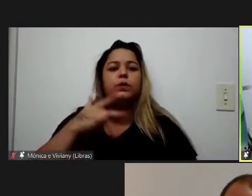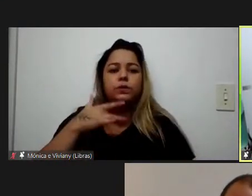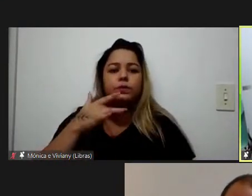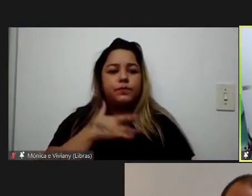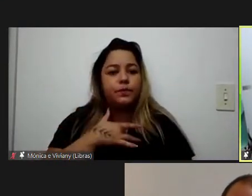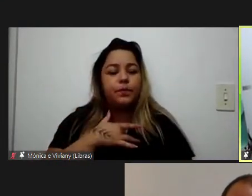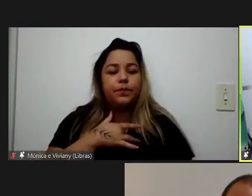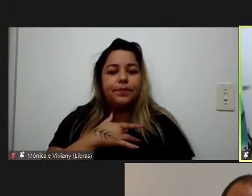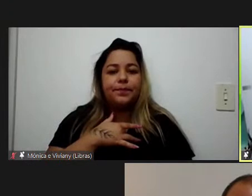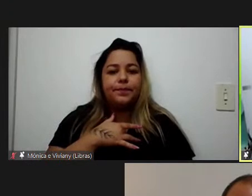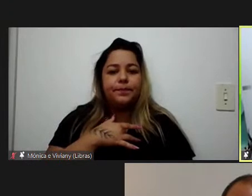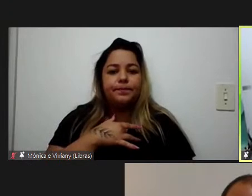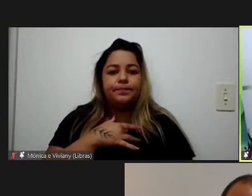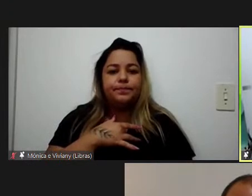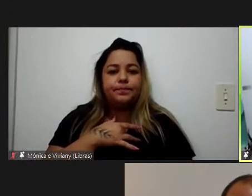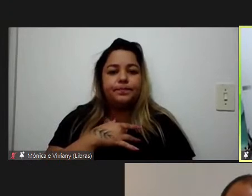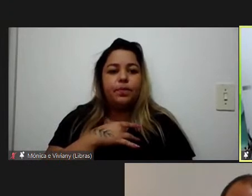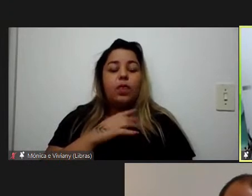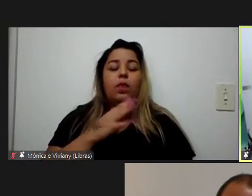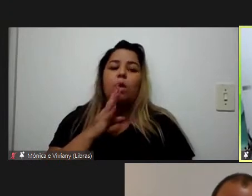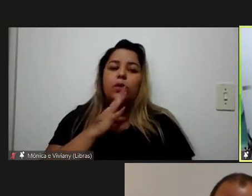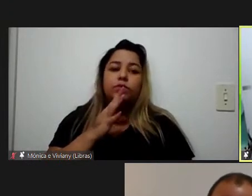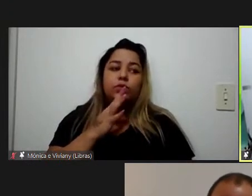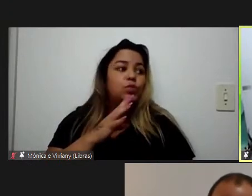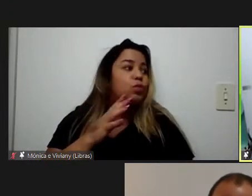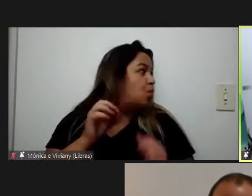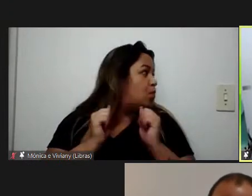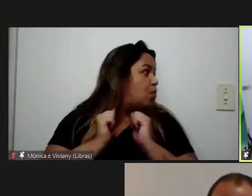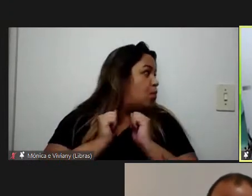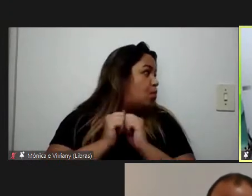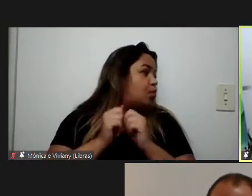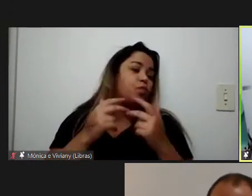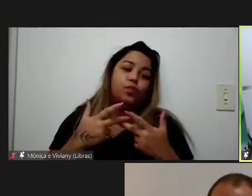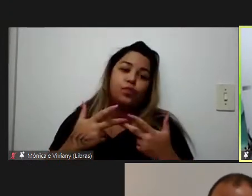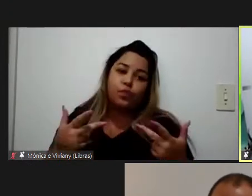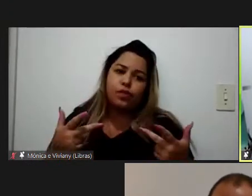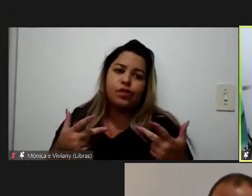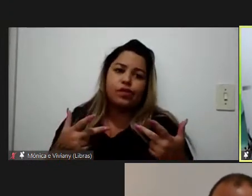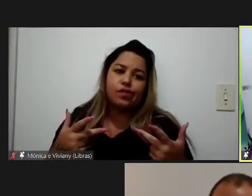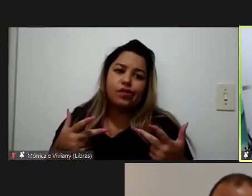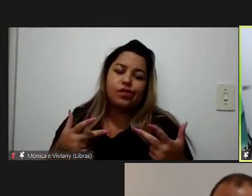but the professional that knows best along with the others,